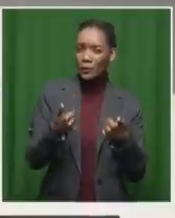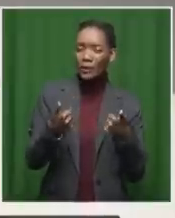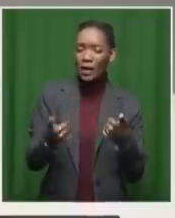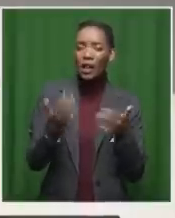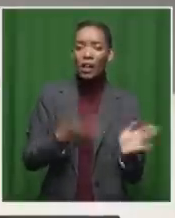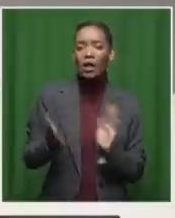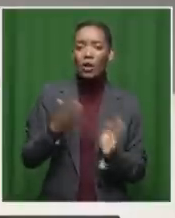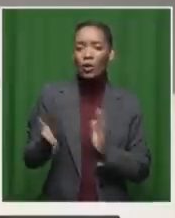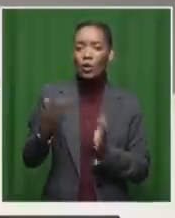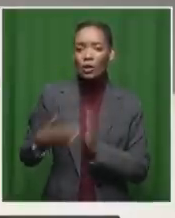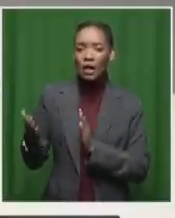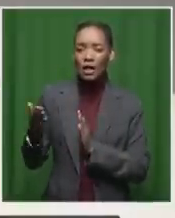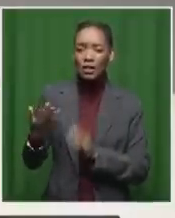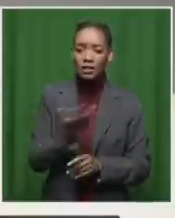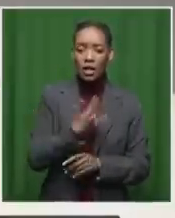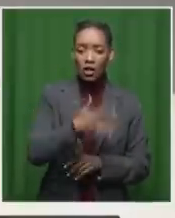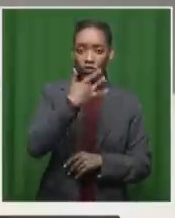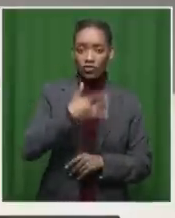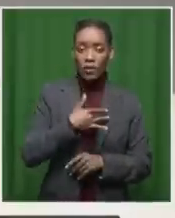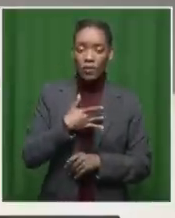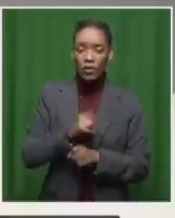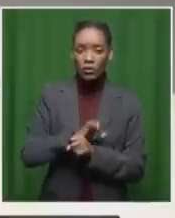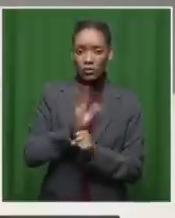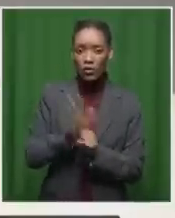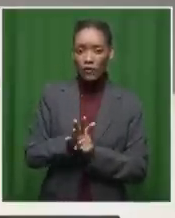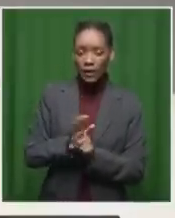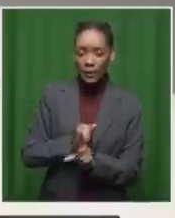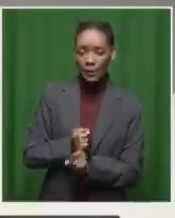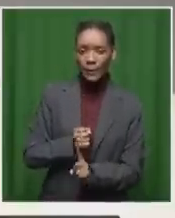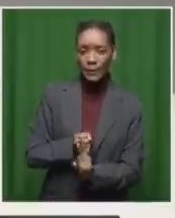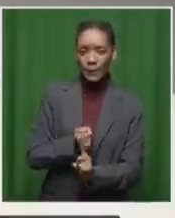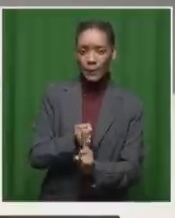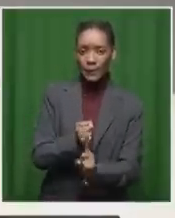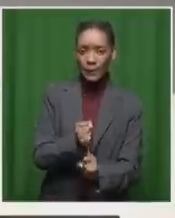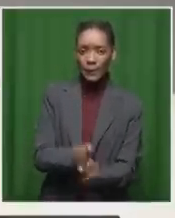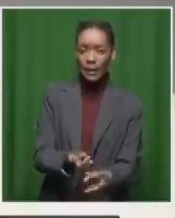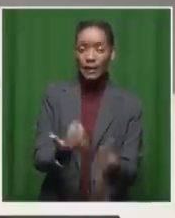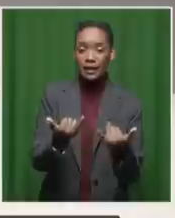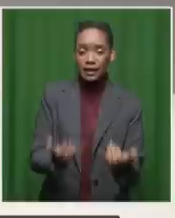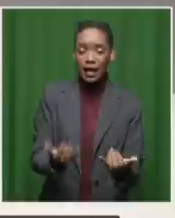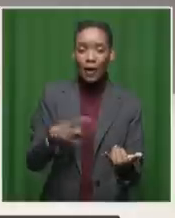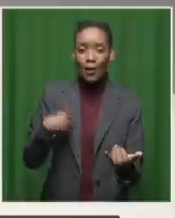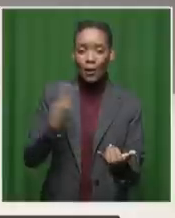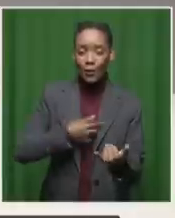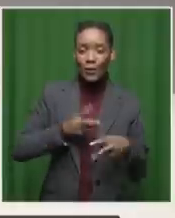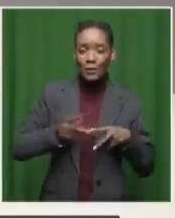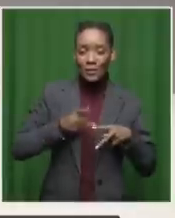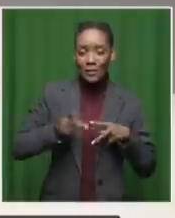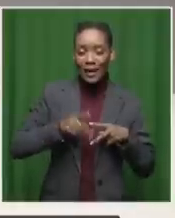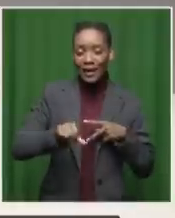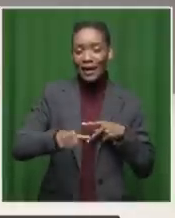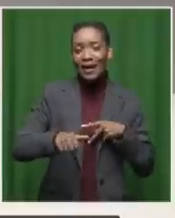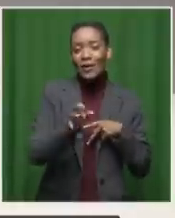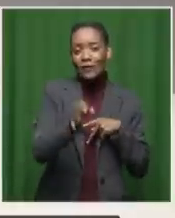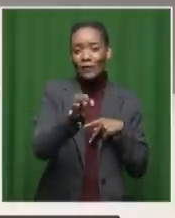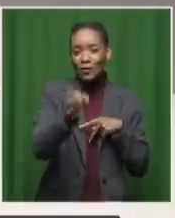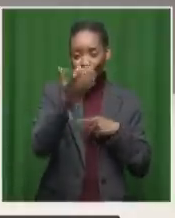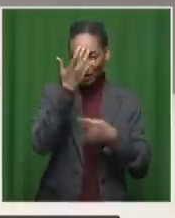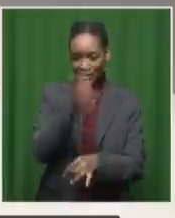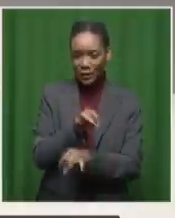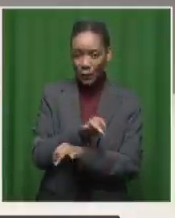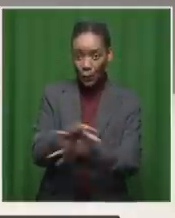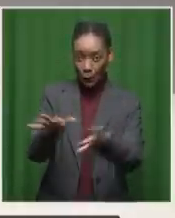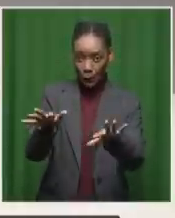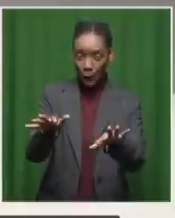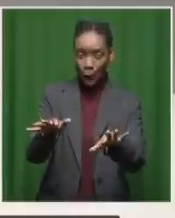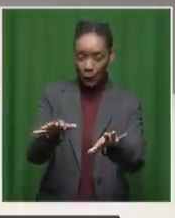COVID who was driving the agenda. Now that we are preparing the next pandemic, officially, today,